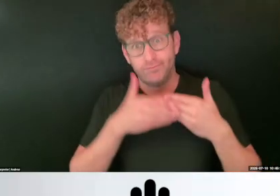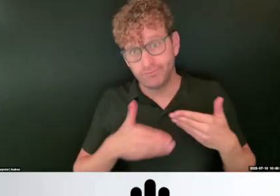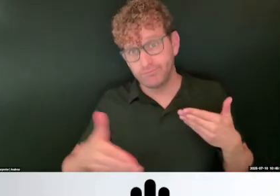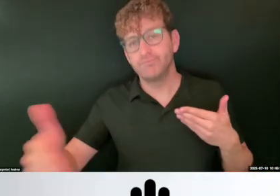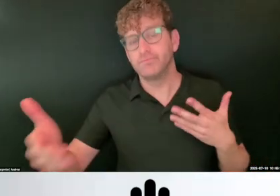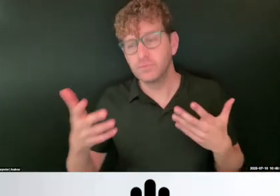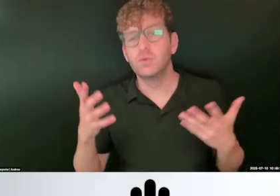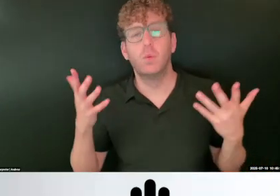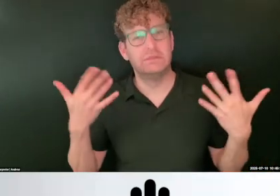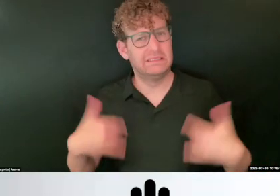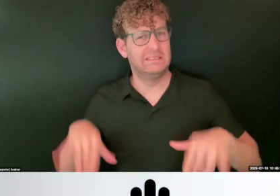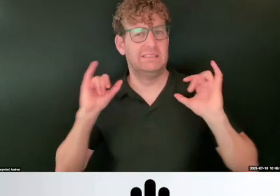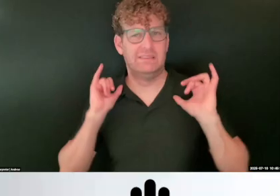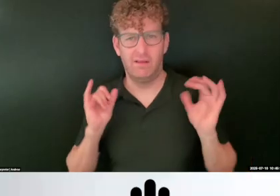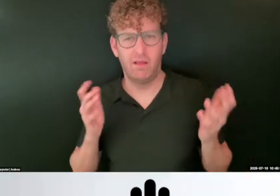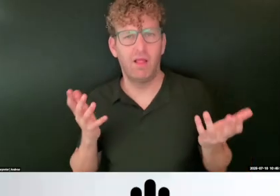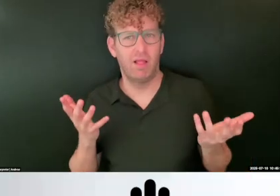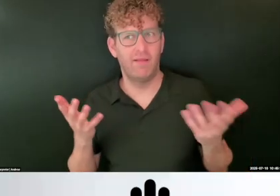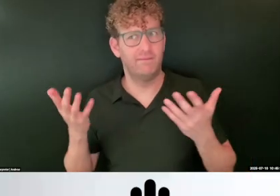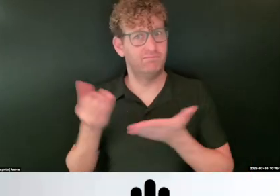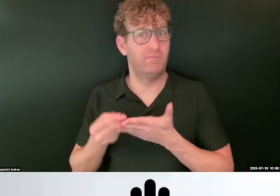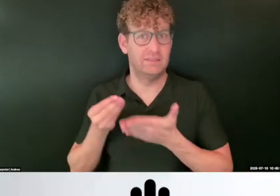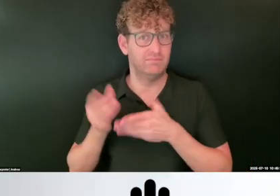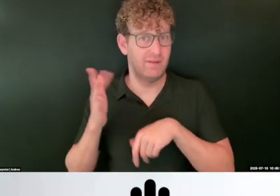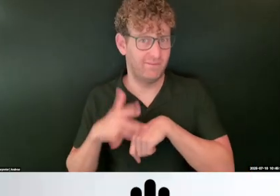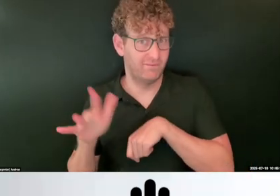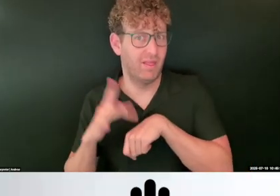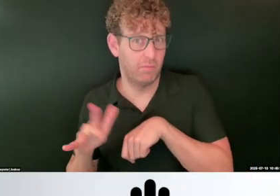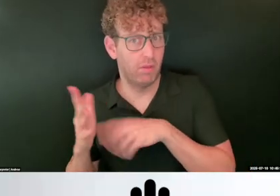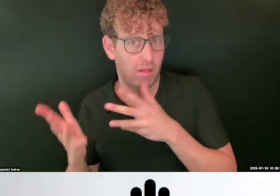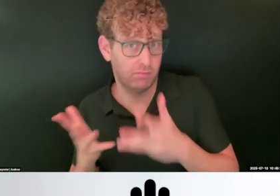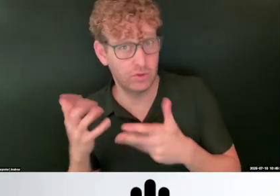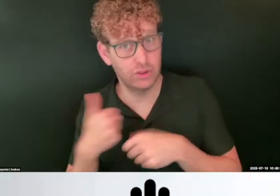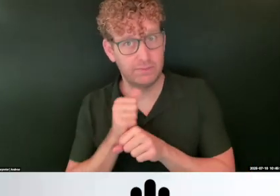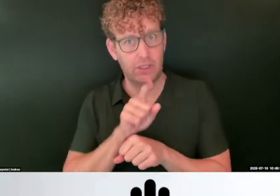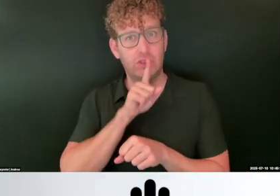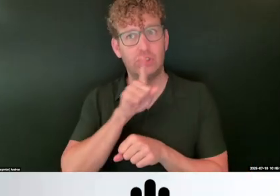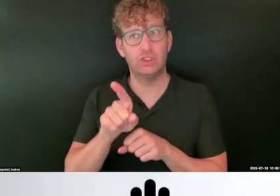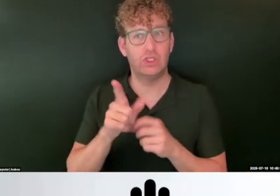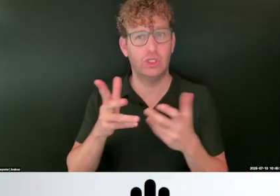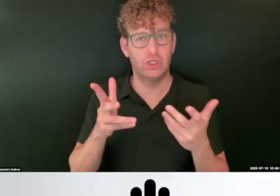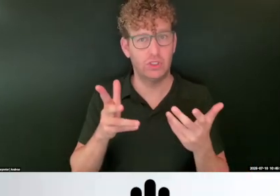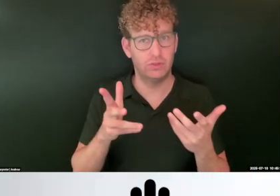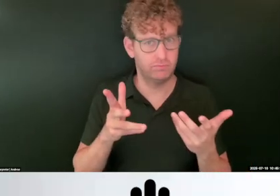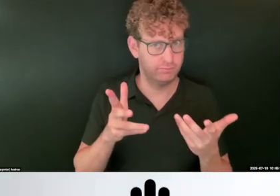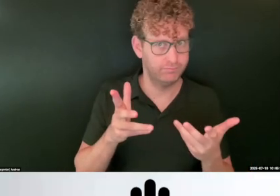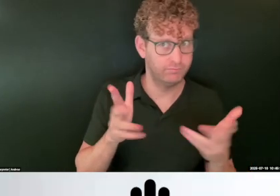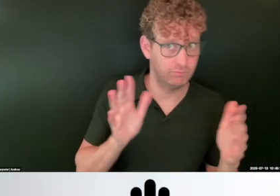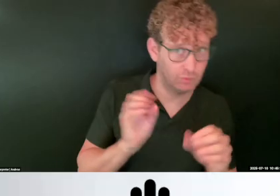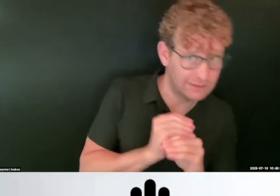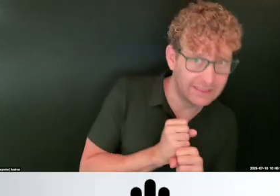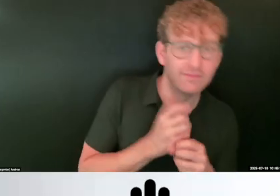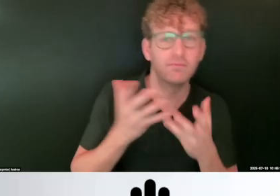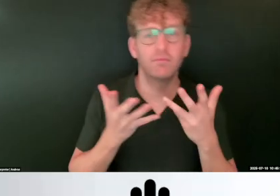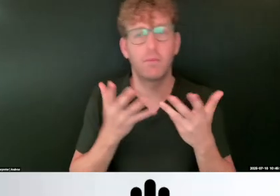available technically. They're just making sure they don't receive more applicants so that they can work through, because it takes time to work